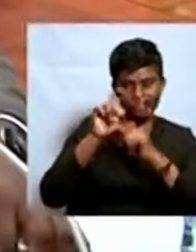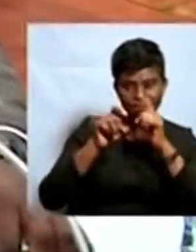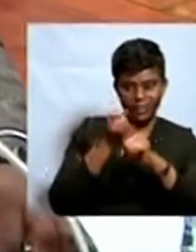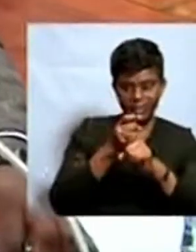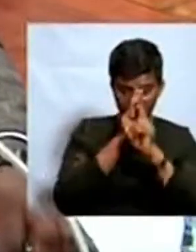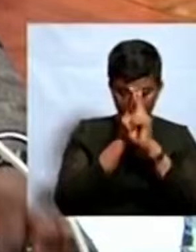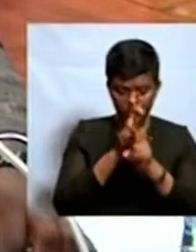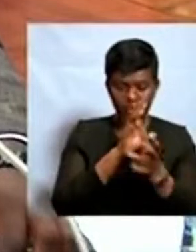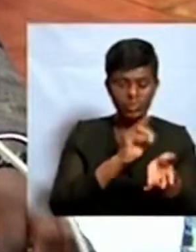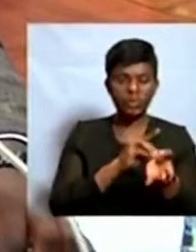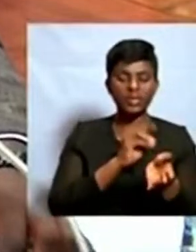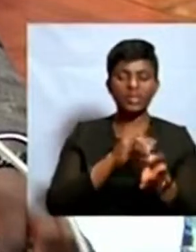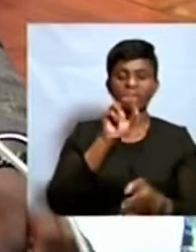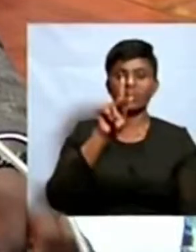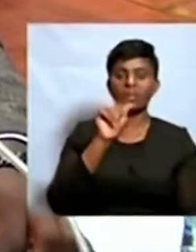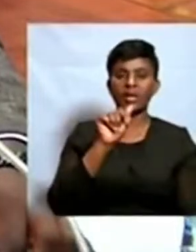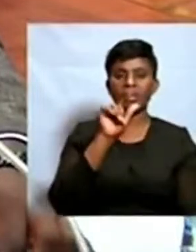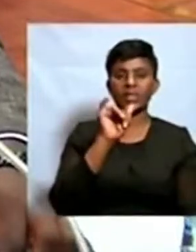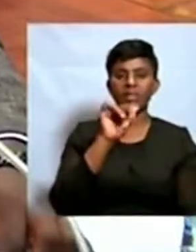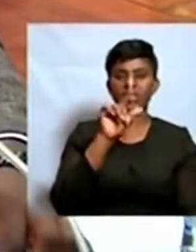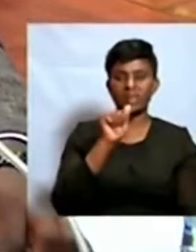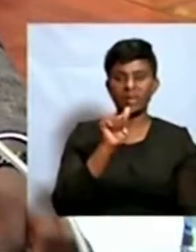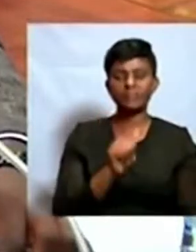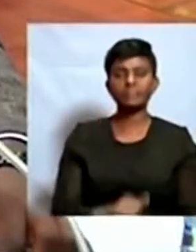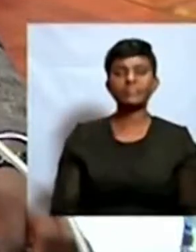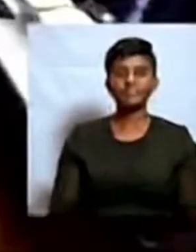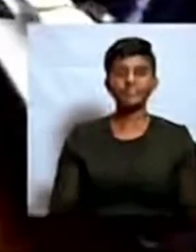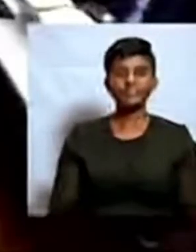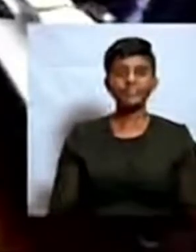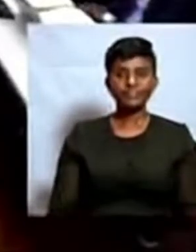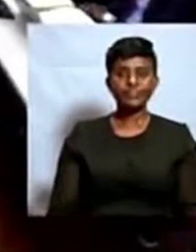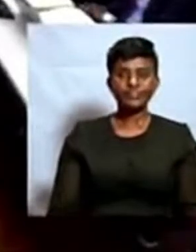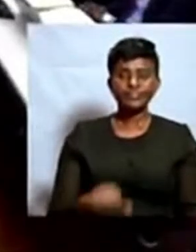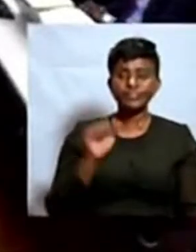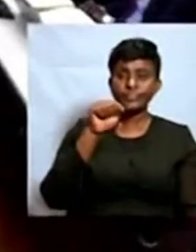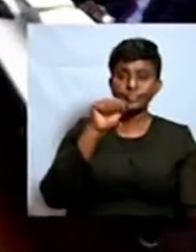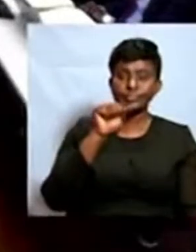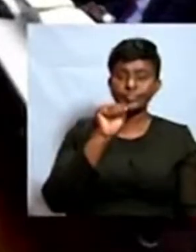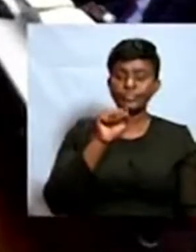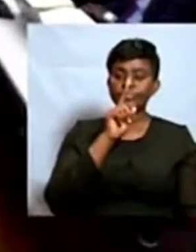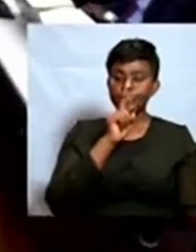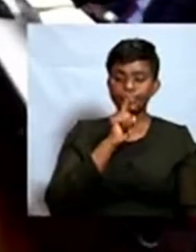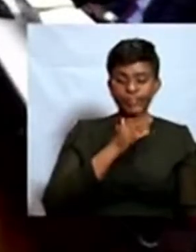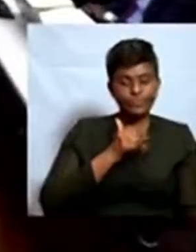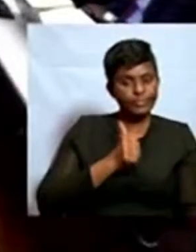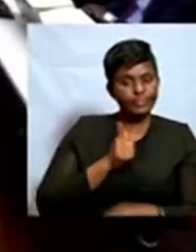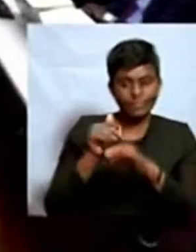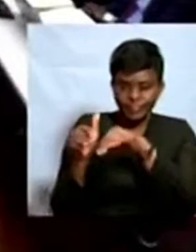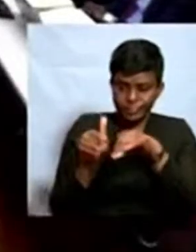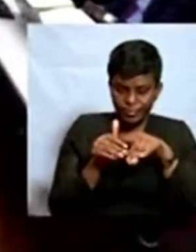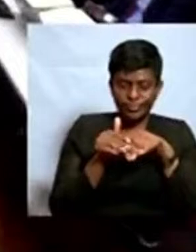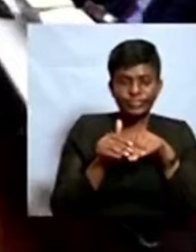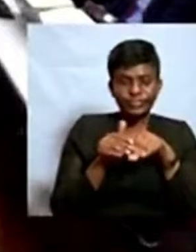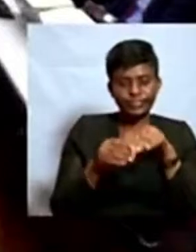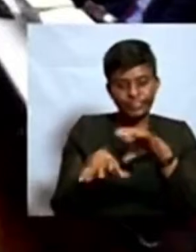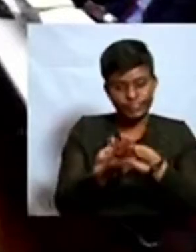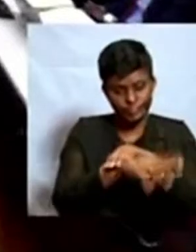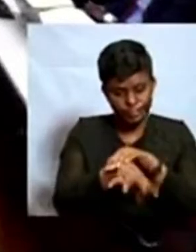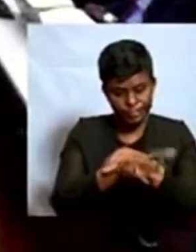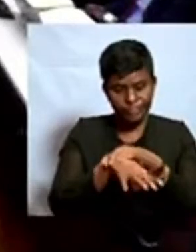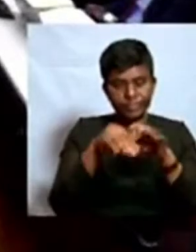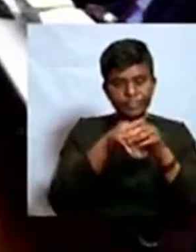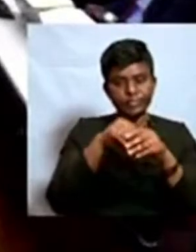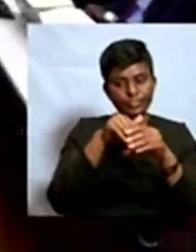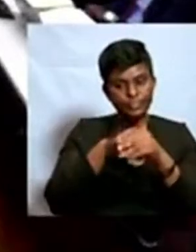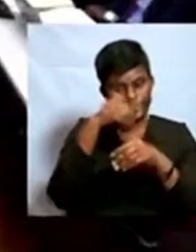Honorable Dr. Kalila. So Chair, initially I avoided delving into matters